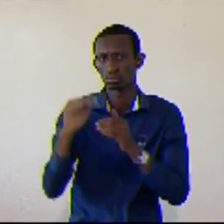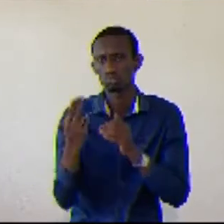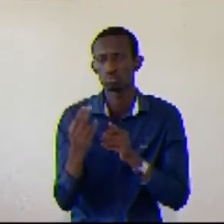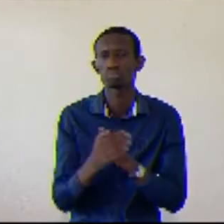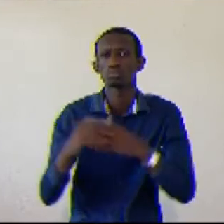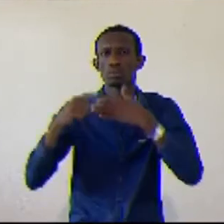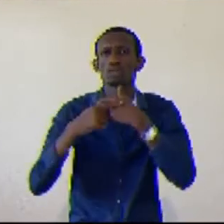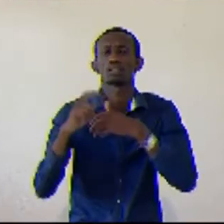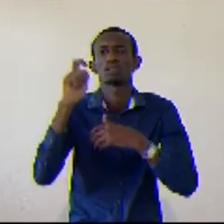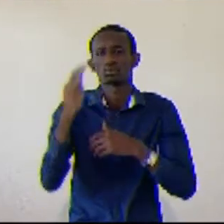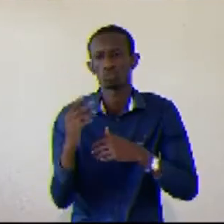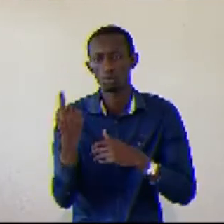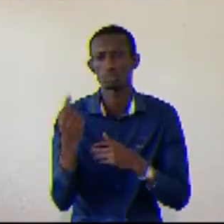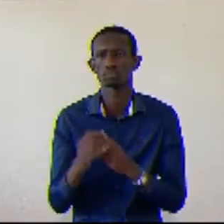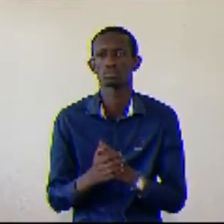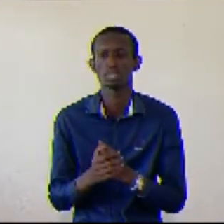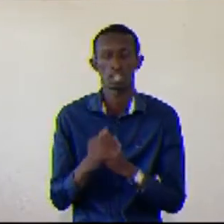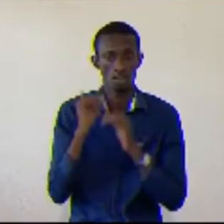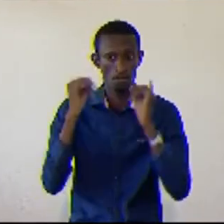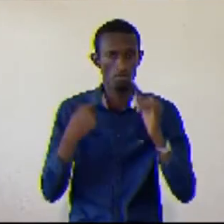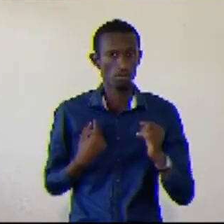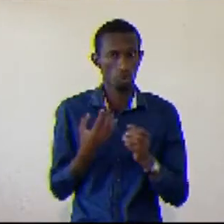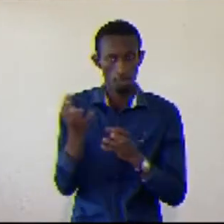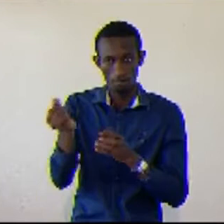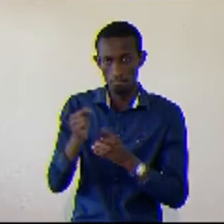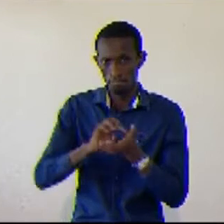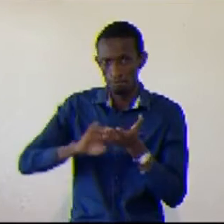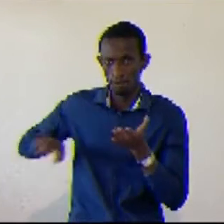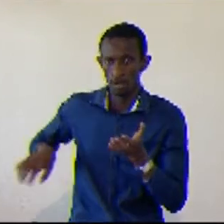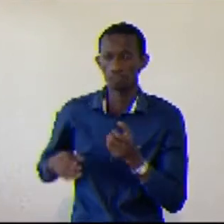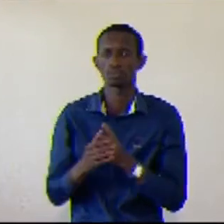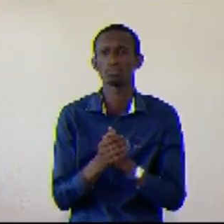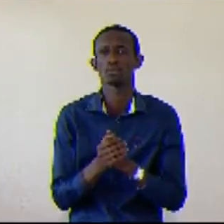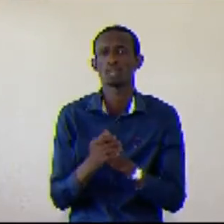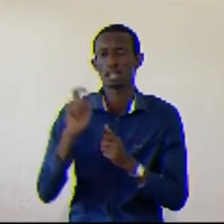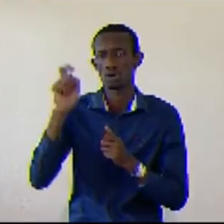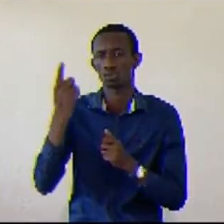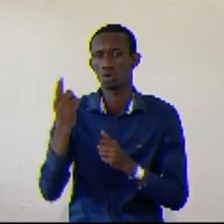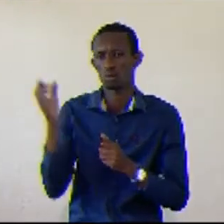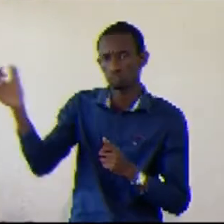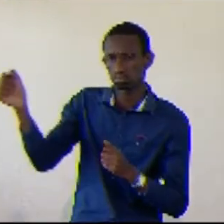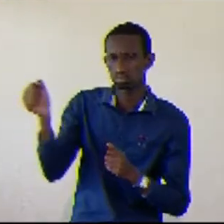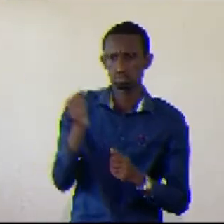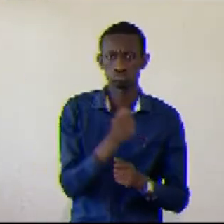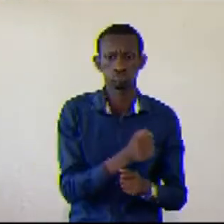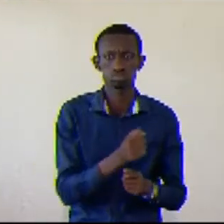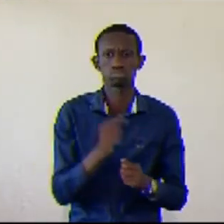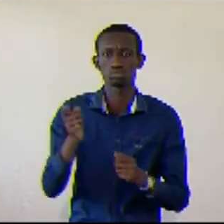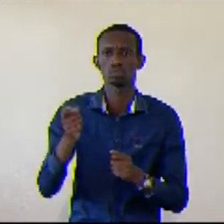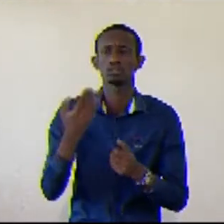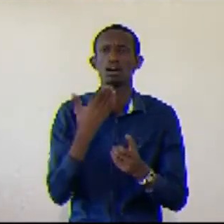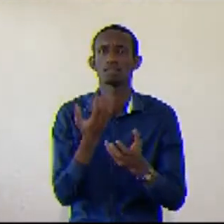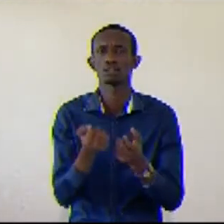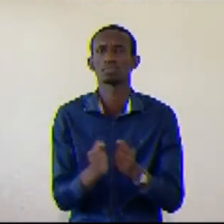x1. If I move x1 to the left-hand side, I'll be having minus x1